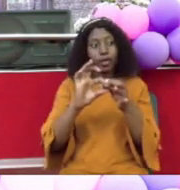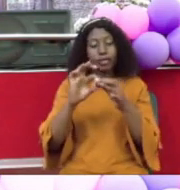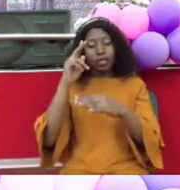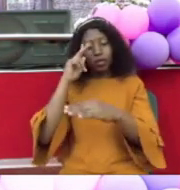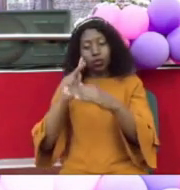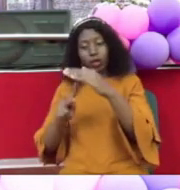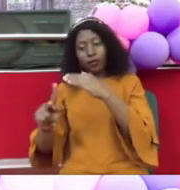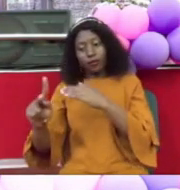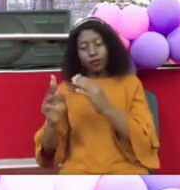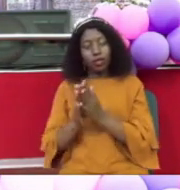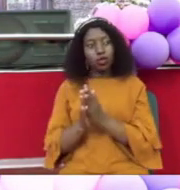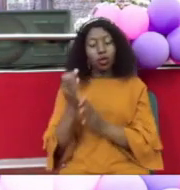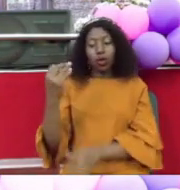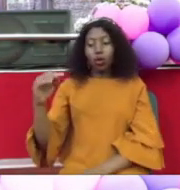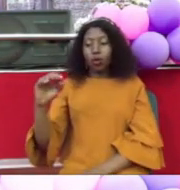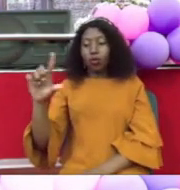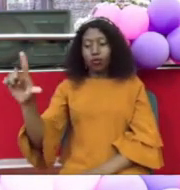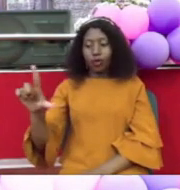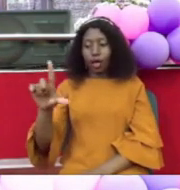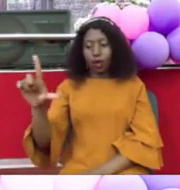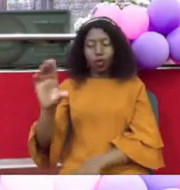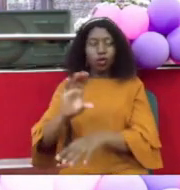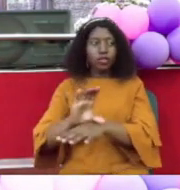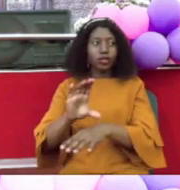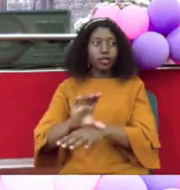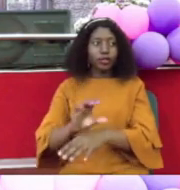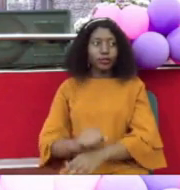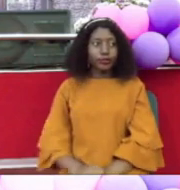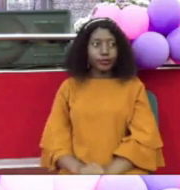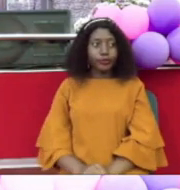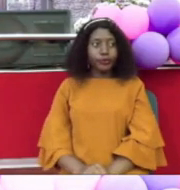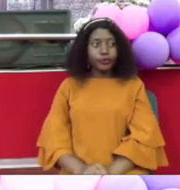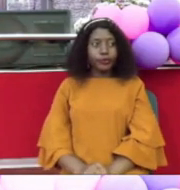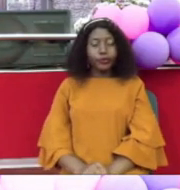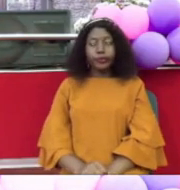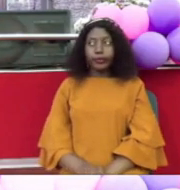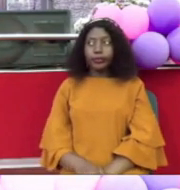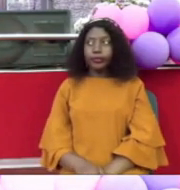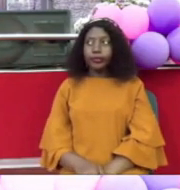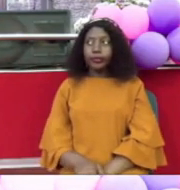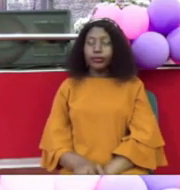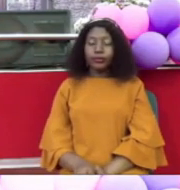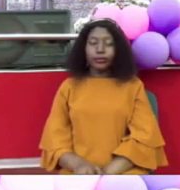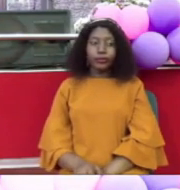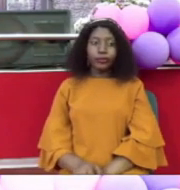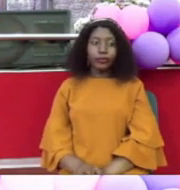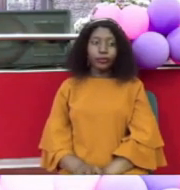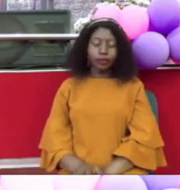and mission of your local church. Inaunganishwa na lengo la kanisa yako ambao